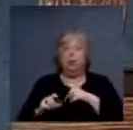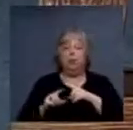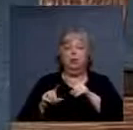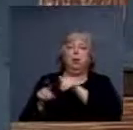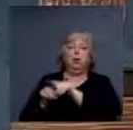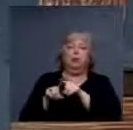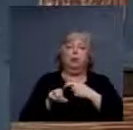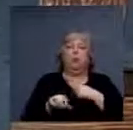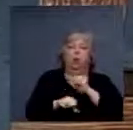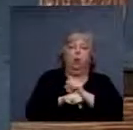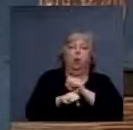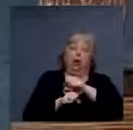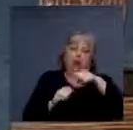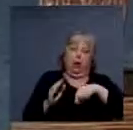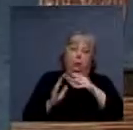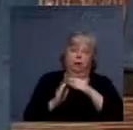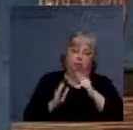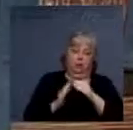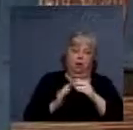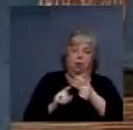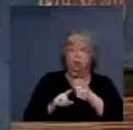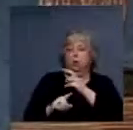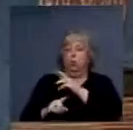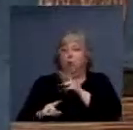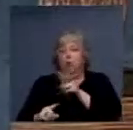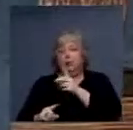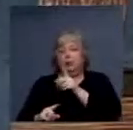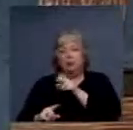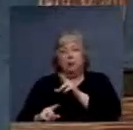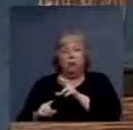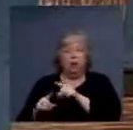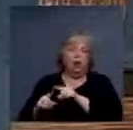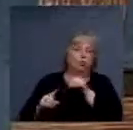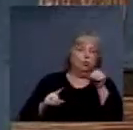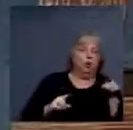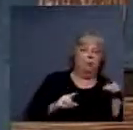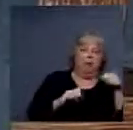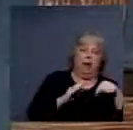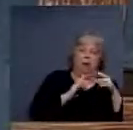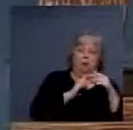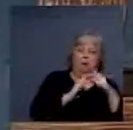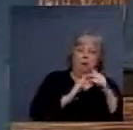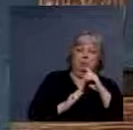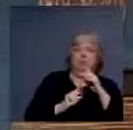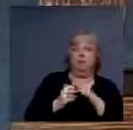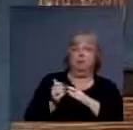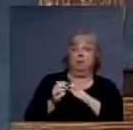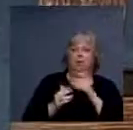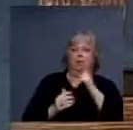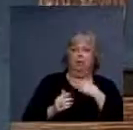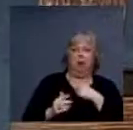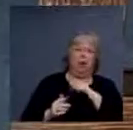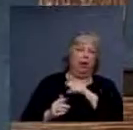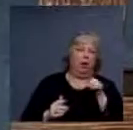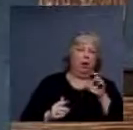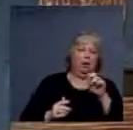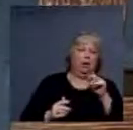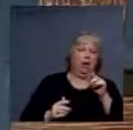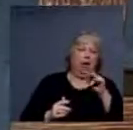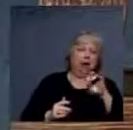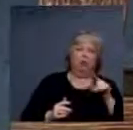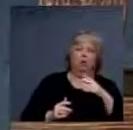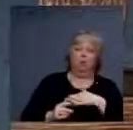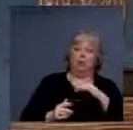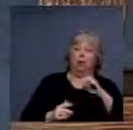area, and traveling from West Little Rock, it would be very convenient for me to go down Cantrell Road to be able to drop my dogs